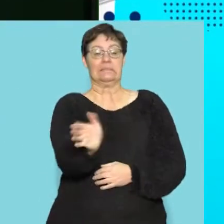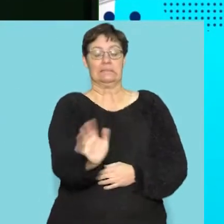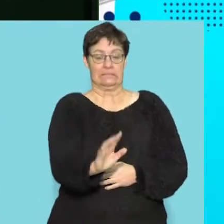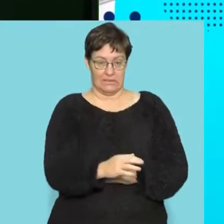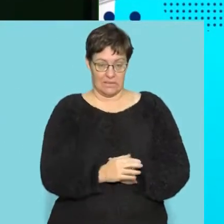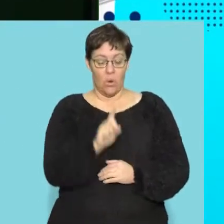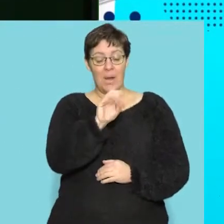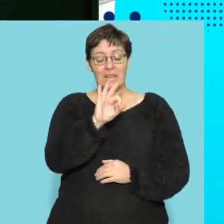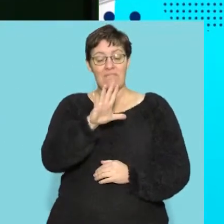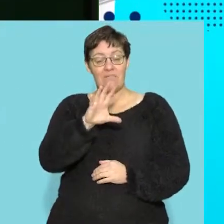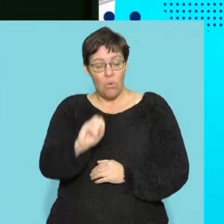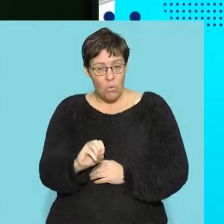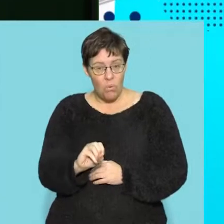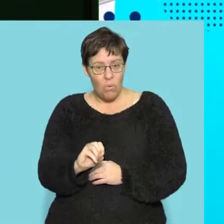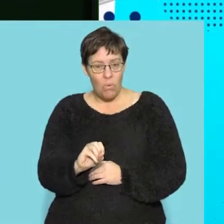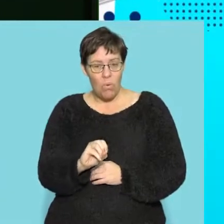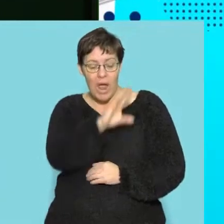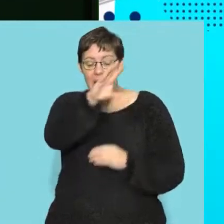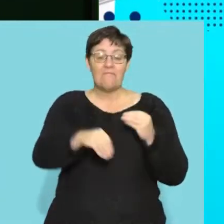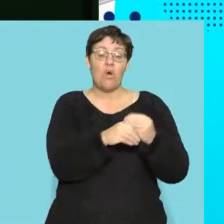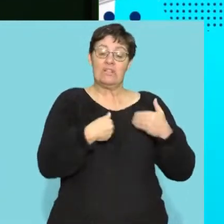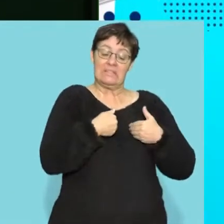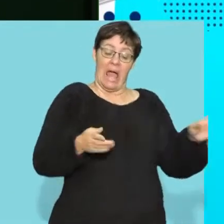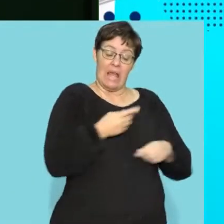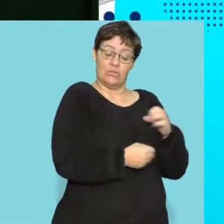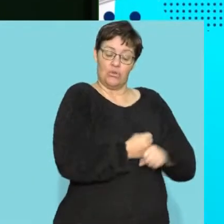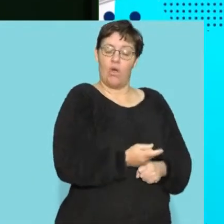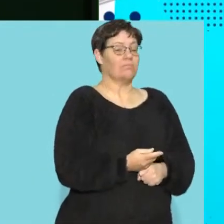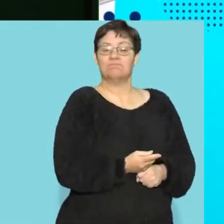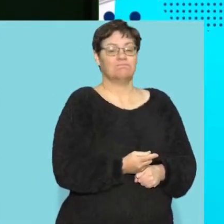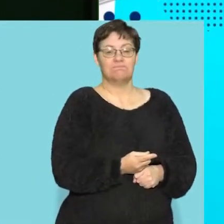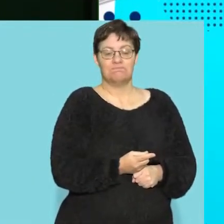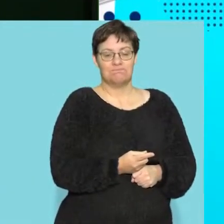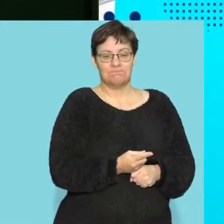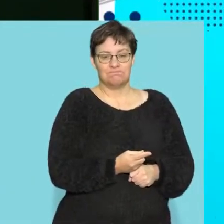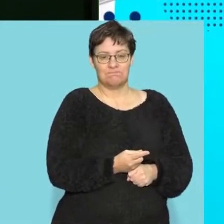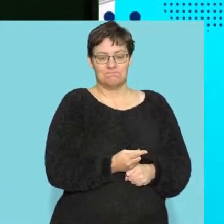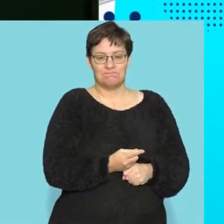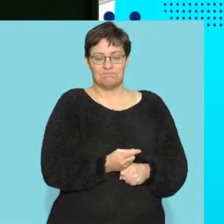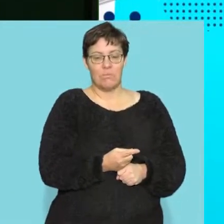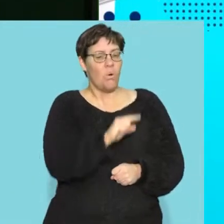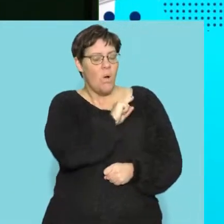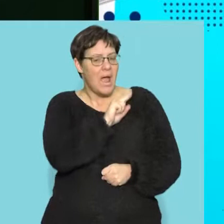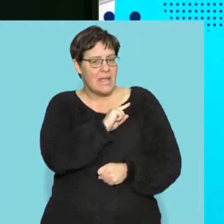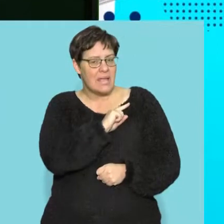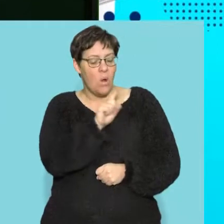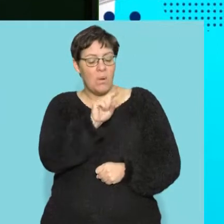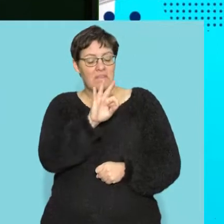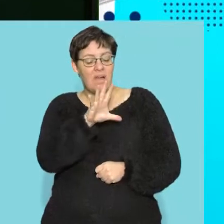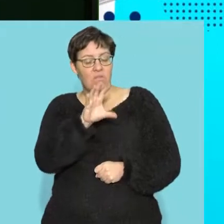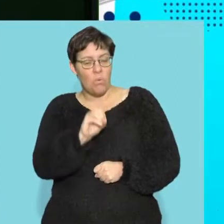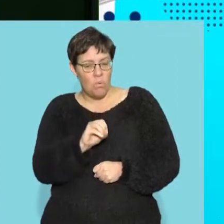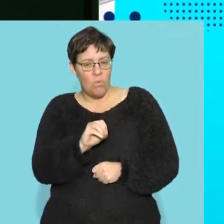the 1350 is not part of the 70,000 because the 1350